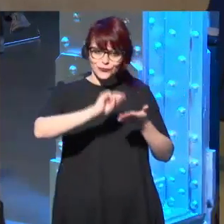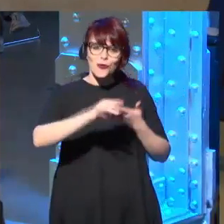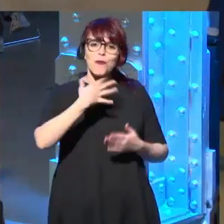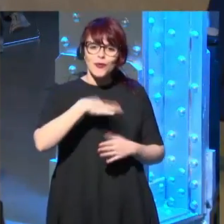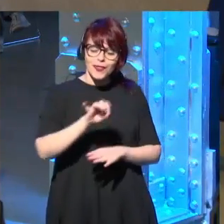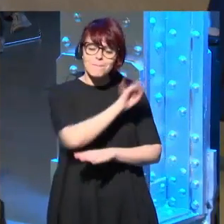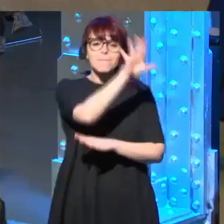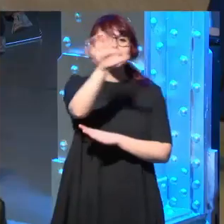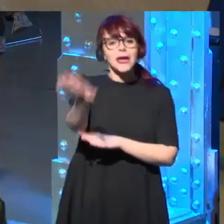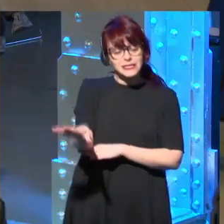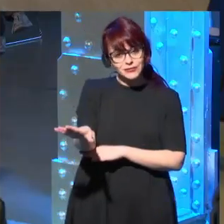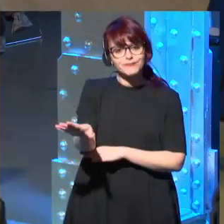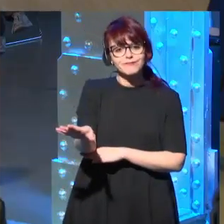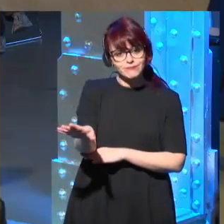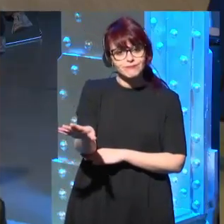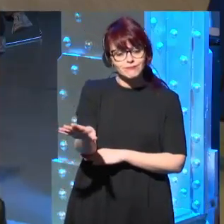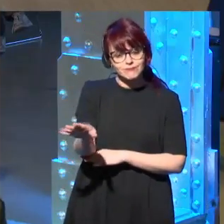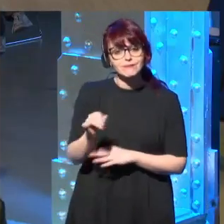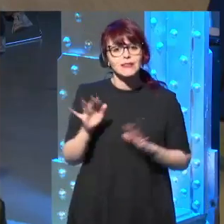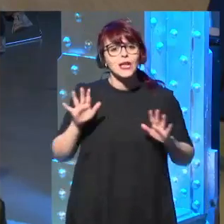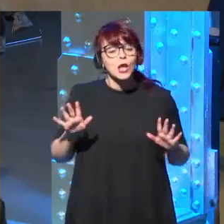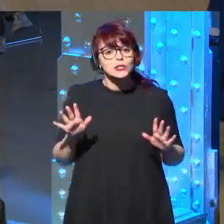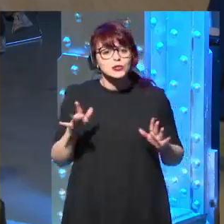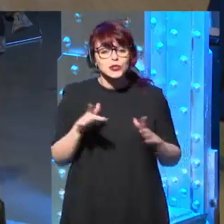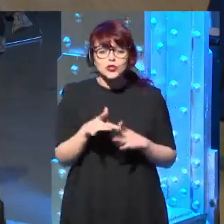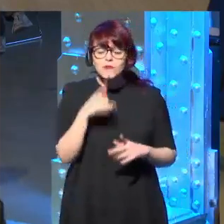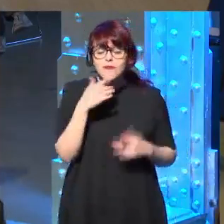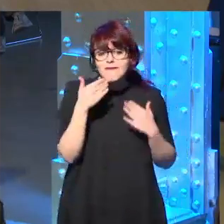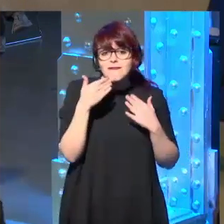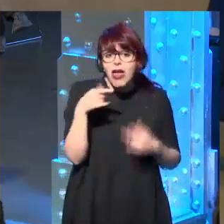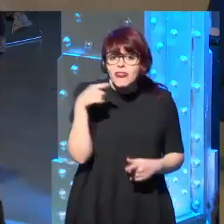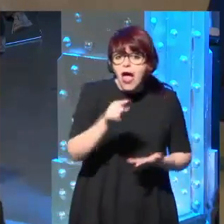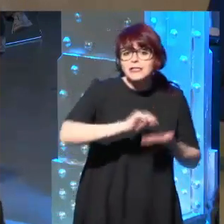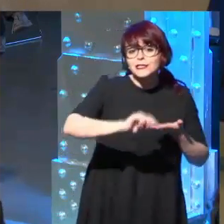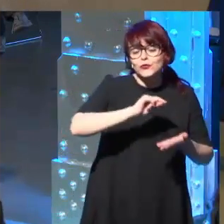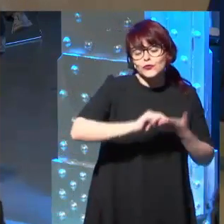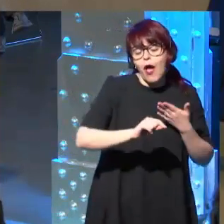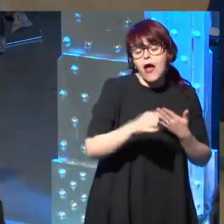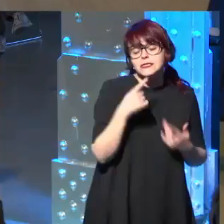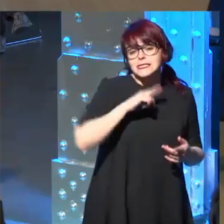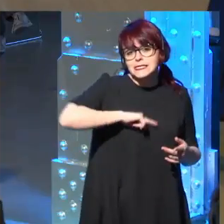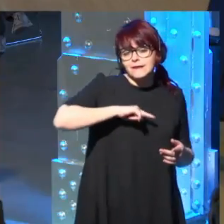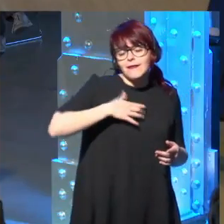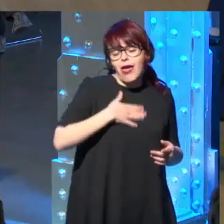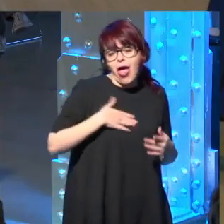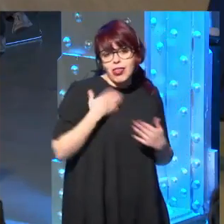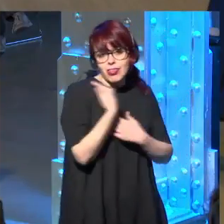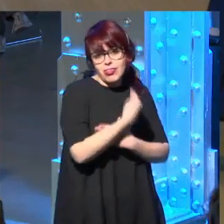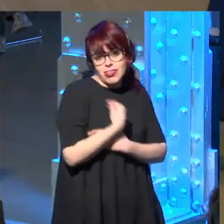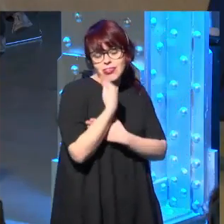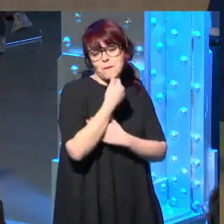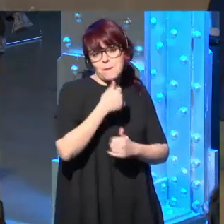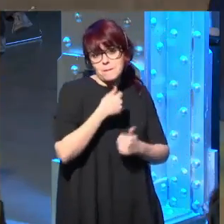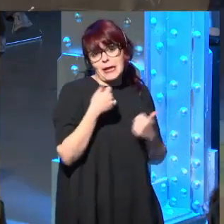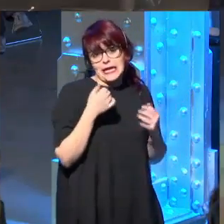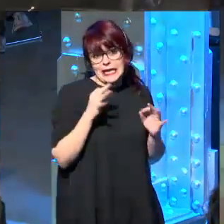of course. Except writing. The only consolation. As lines of Black Book.